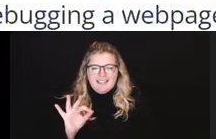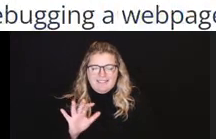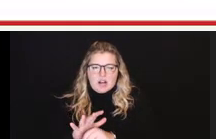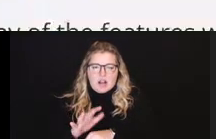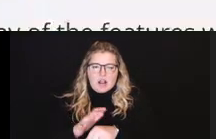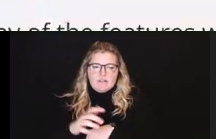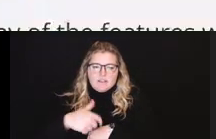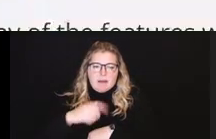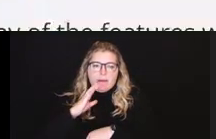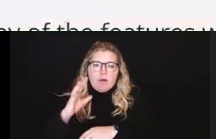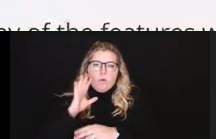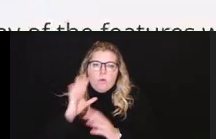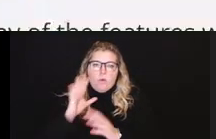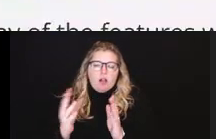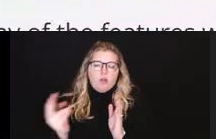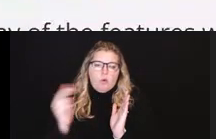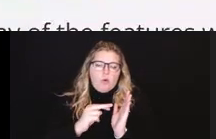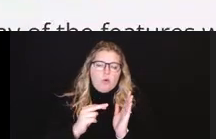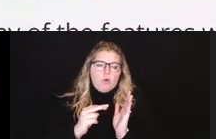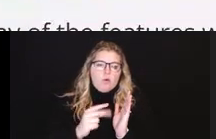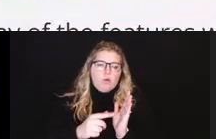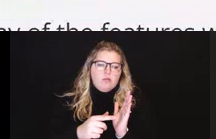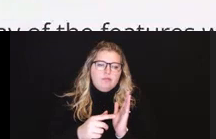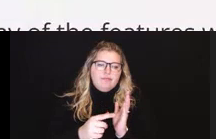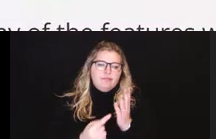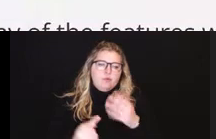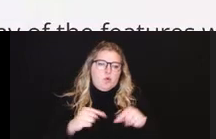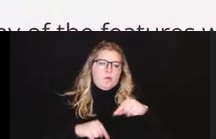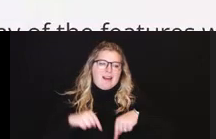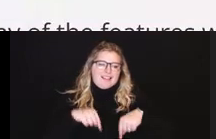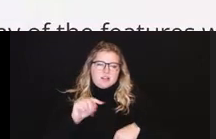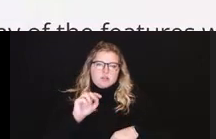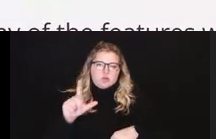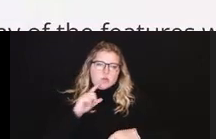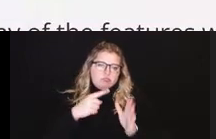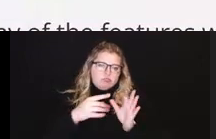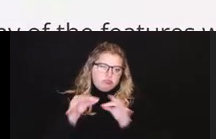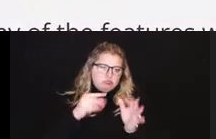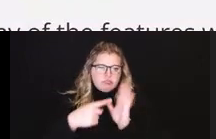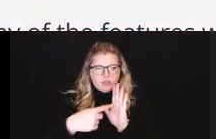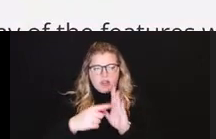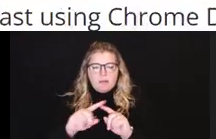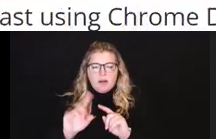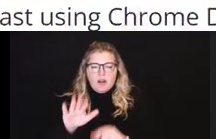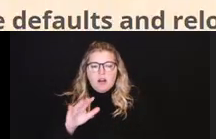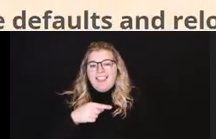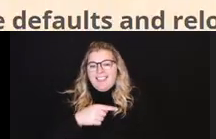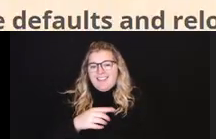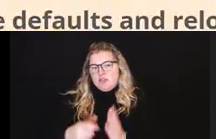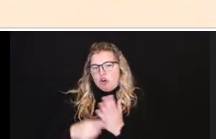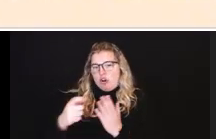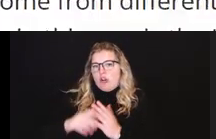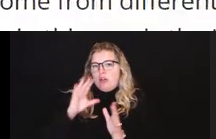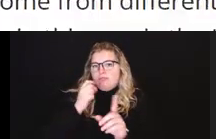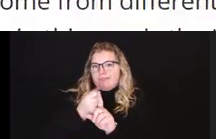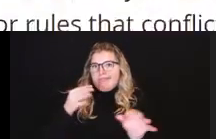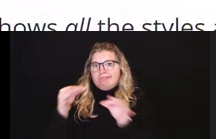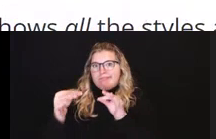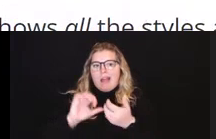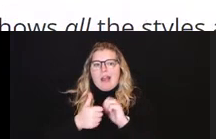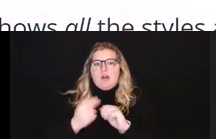back to this tool and kind of demonstrate and talk a little bit about that. But if not, this article does outline how you can use that